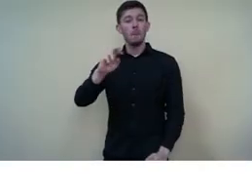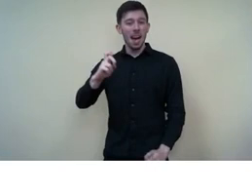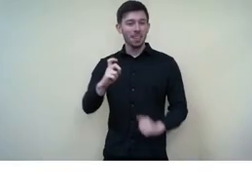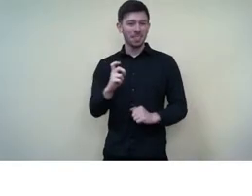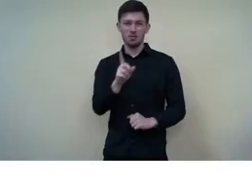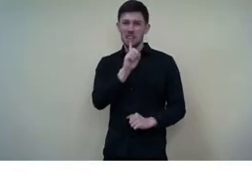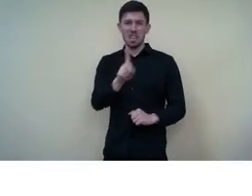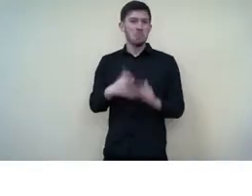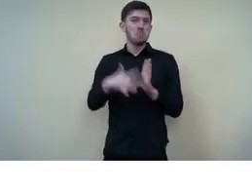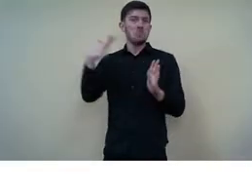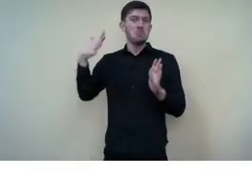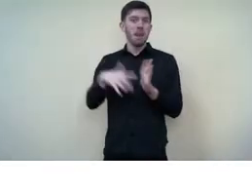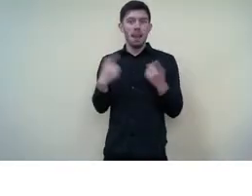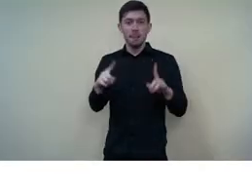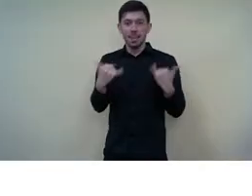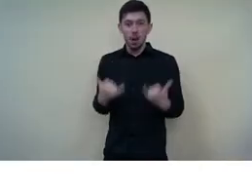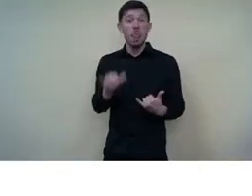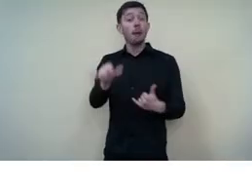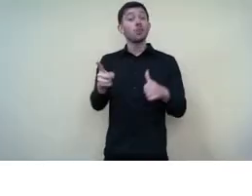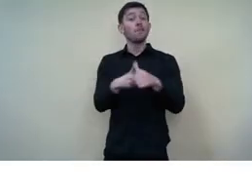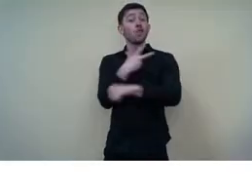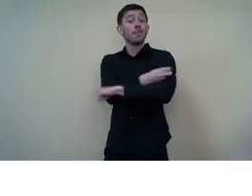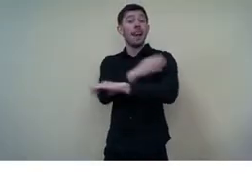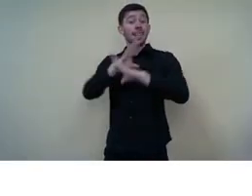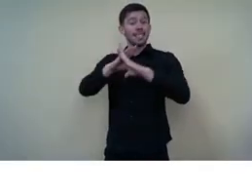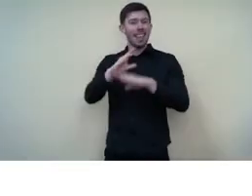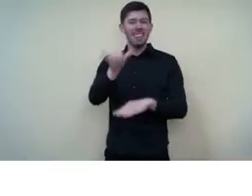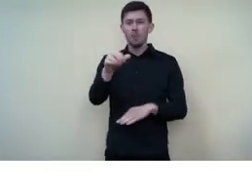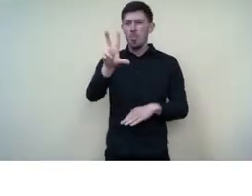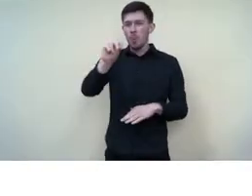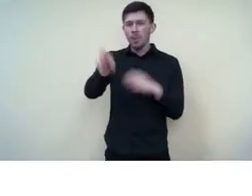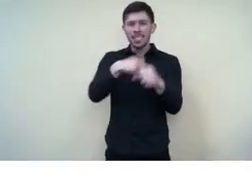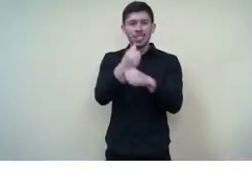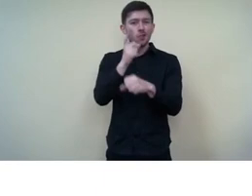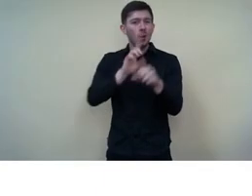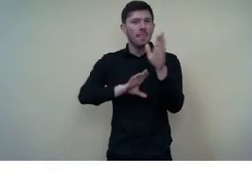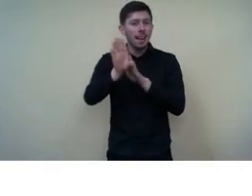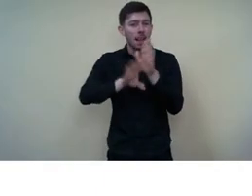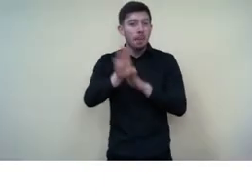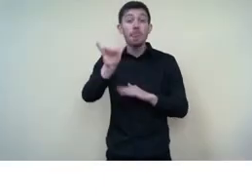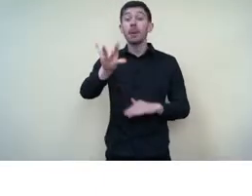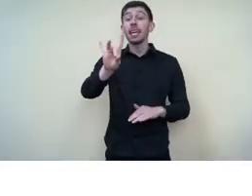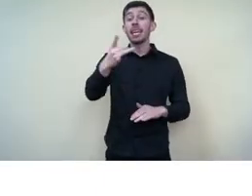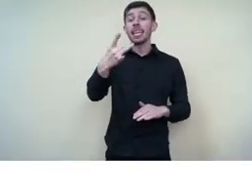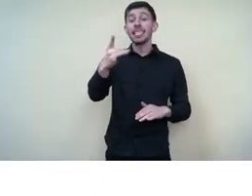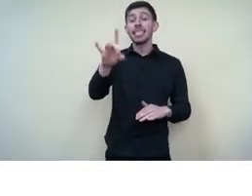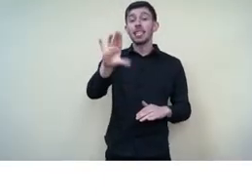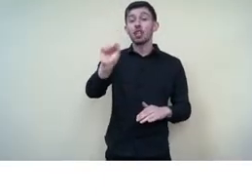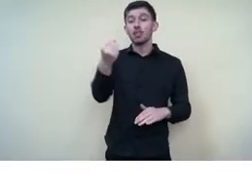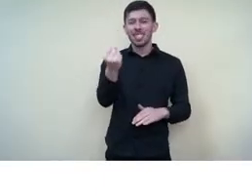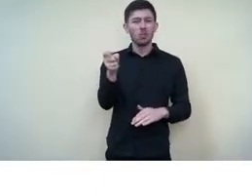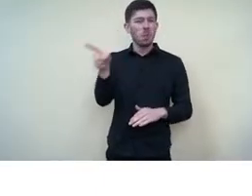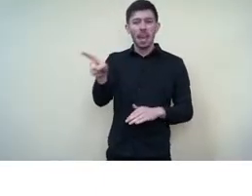And so this was the first vaccine that was administered, and this took, I think, at least 30 years to develop. And so that was the 1800s though, so they didn't